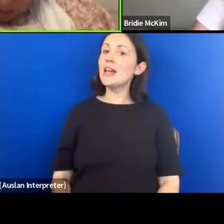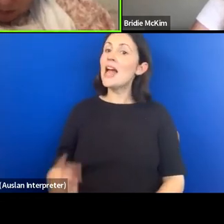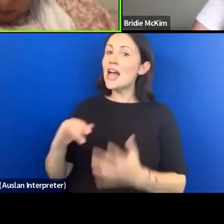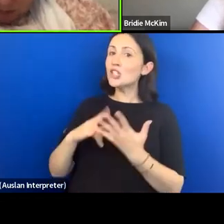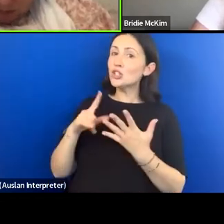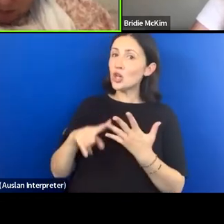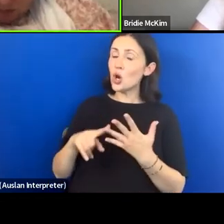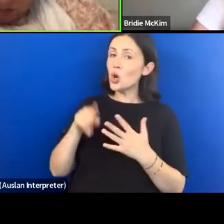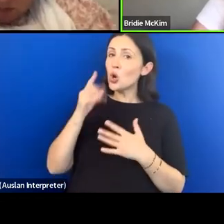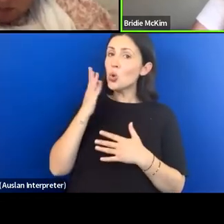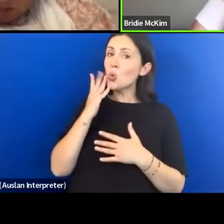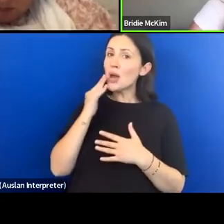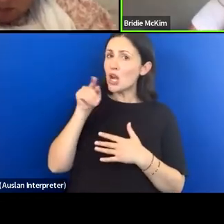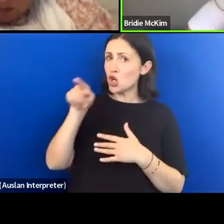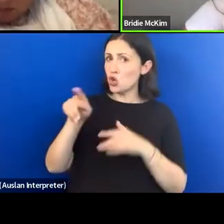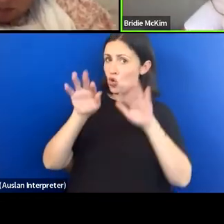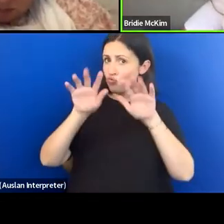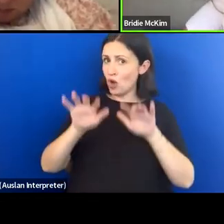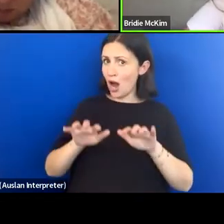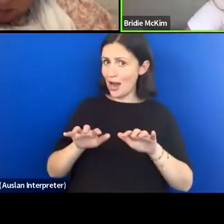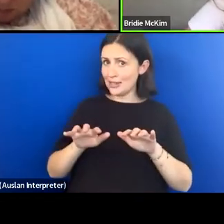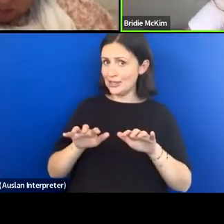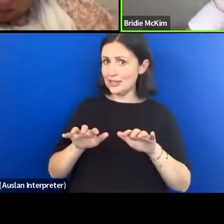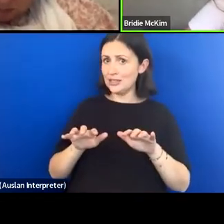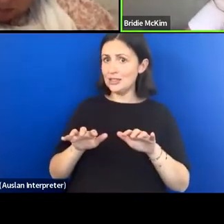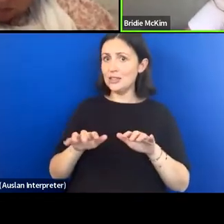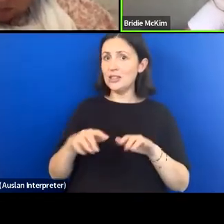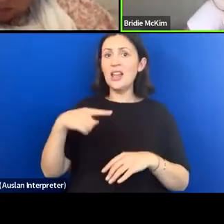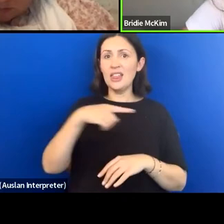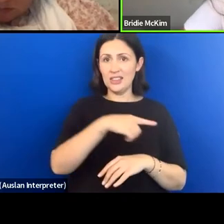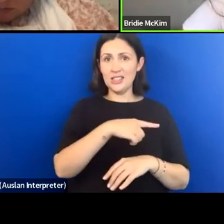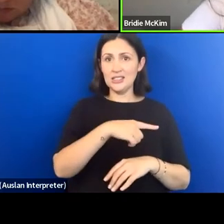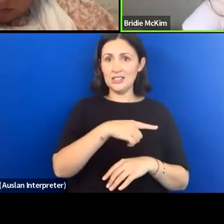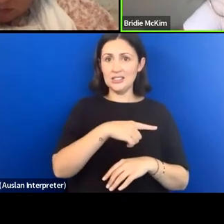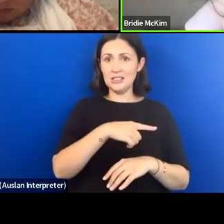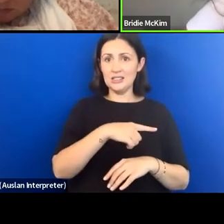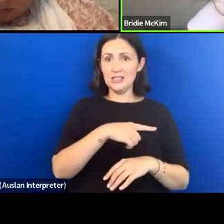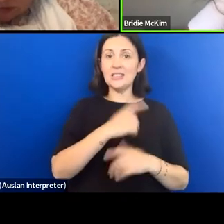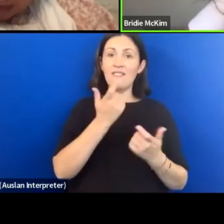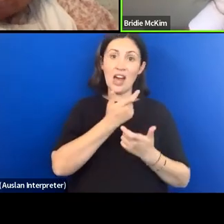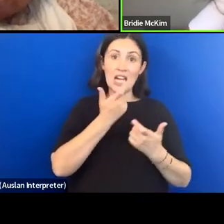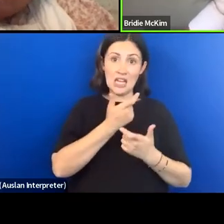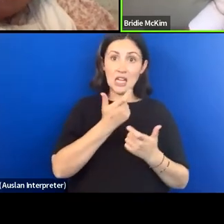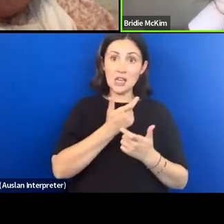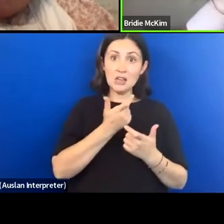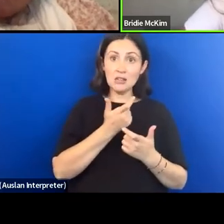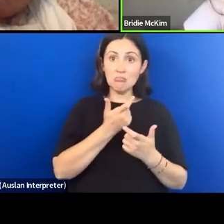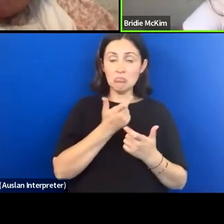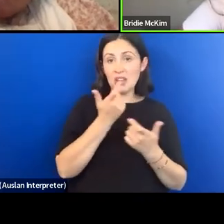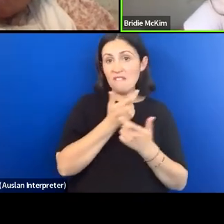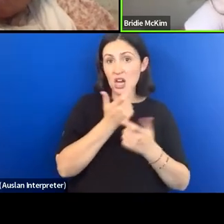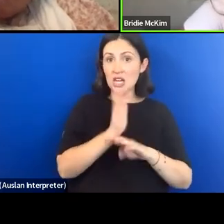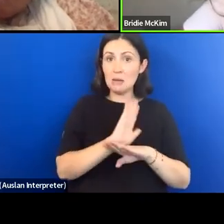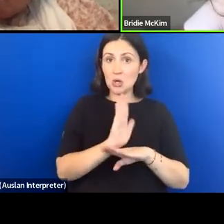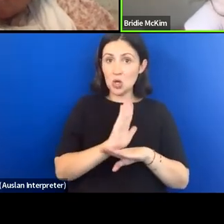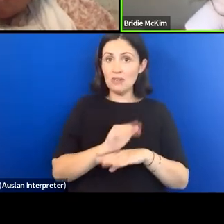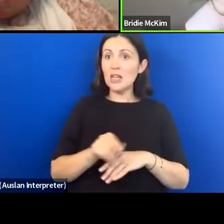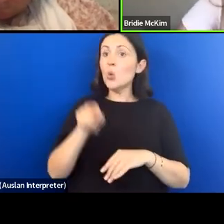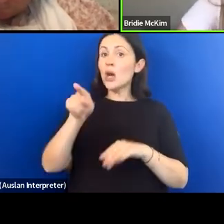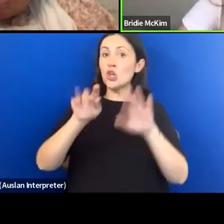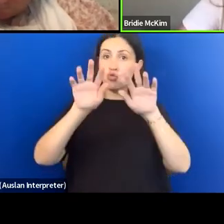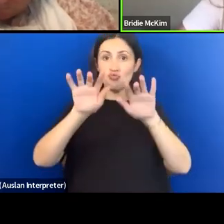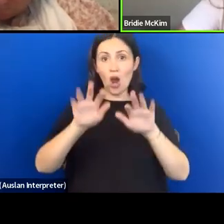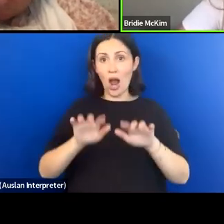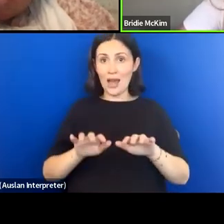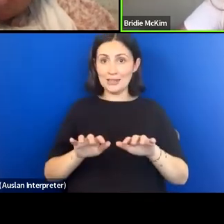you're right, you said that Groundhog Night is a drama comedy. When you're writing a film, you said,